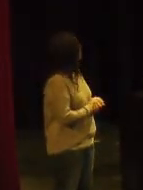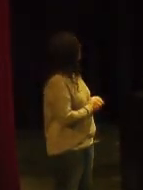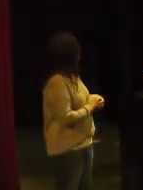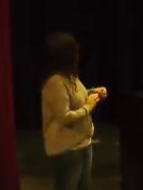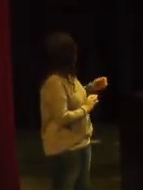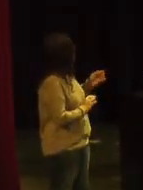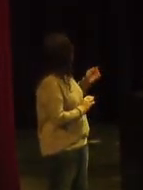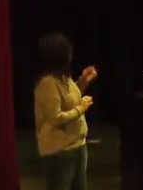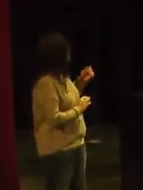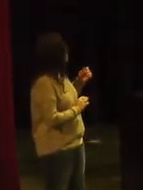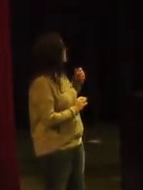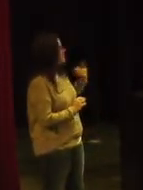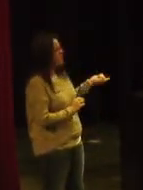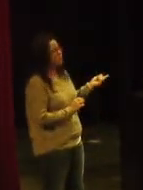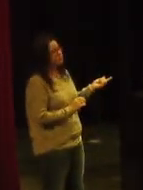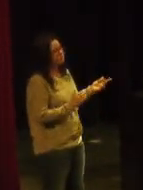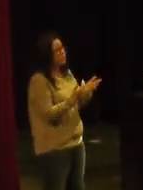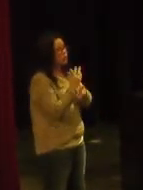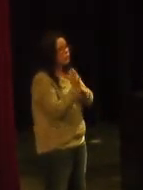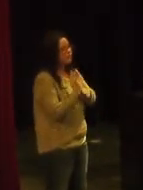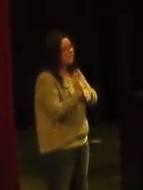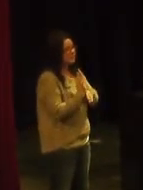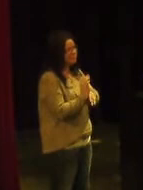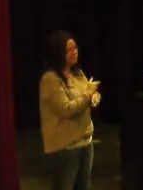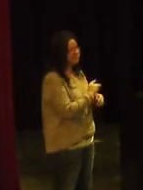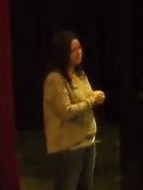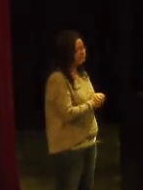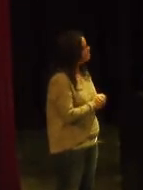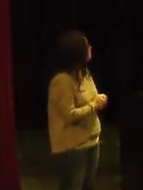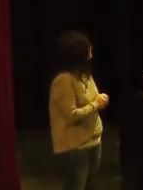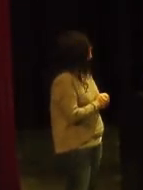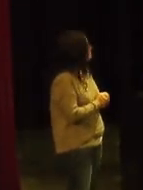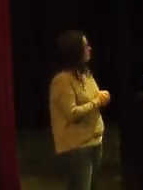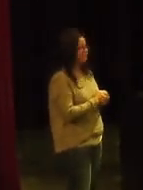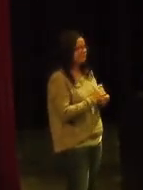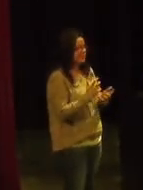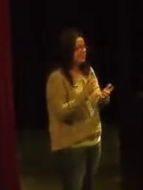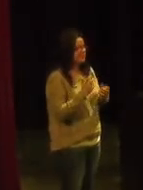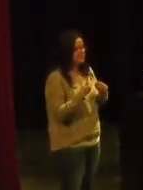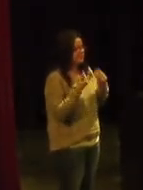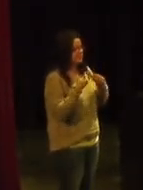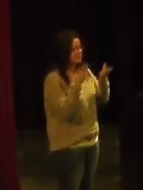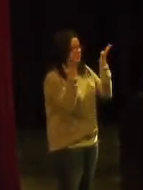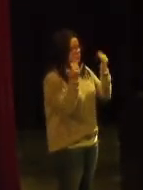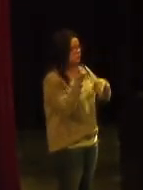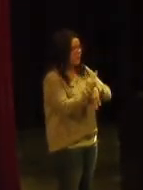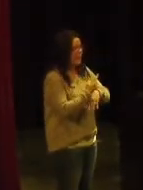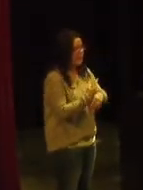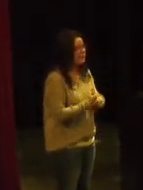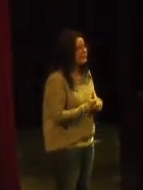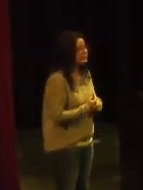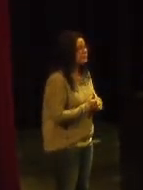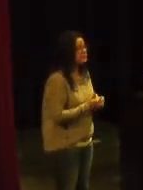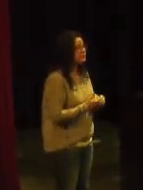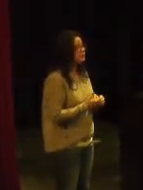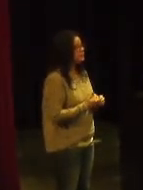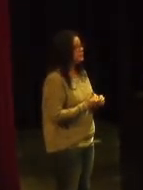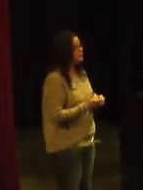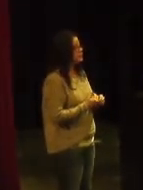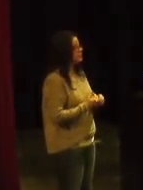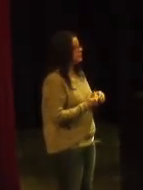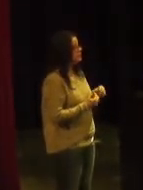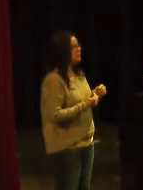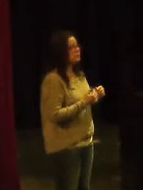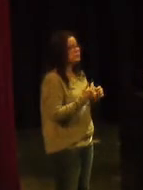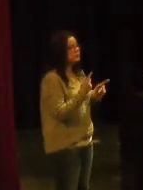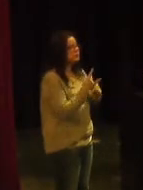out today. Okay, so if you can get away from March Madness for the weekend or sometime next week, go watch Cesar Chavez and find